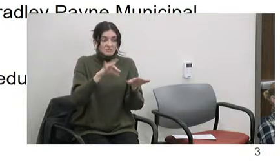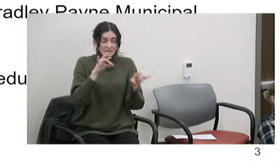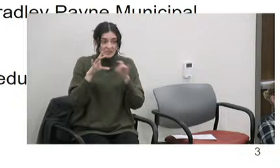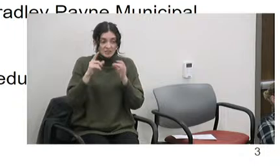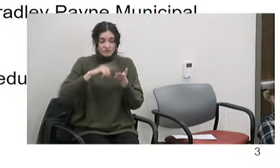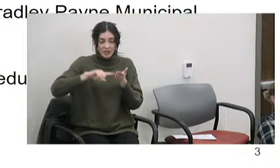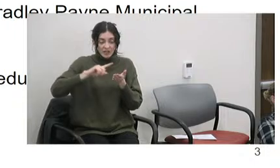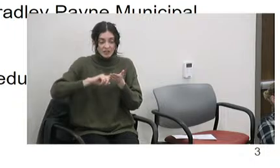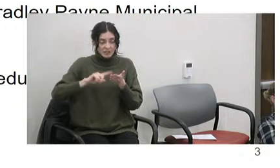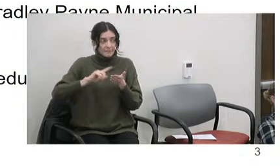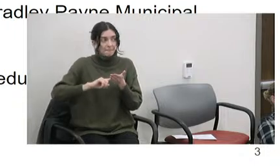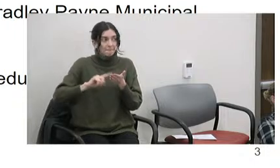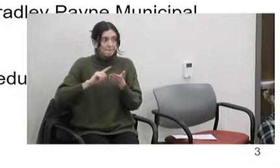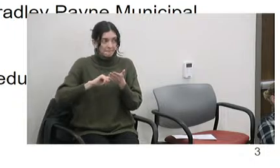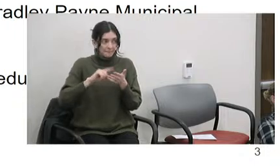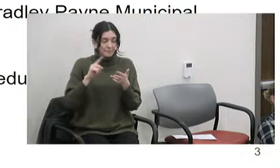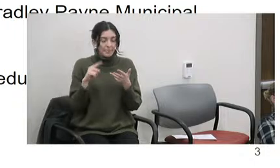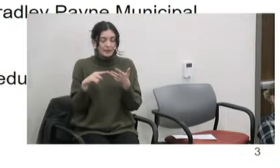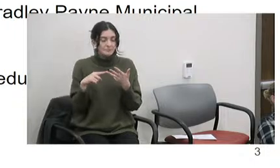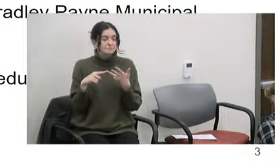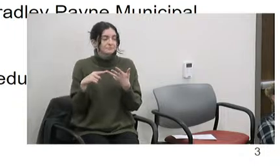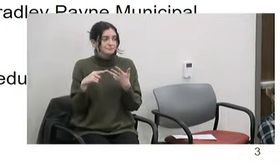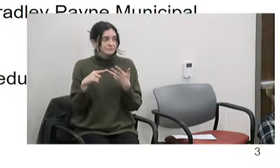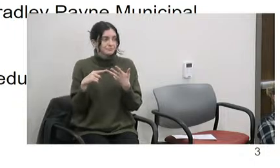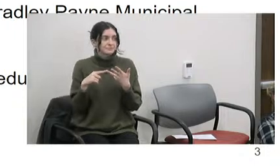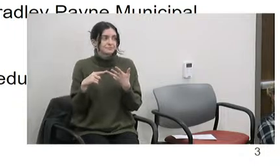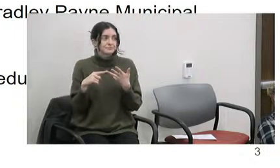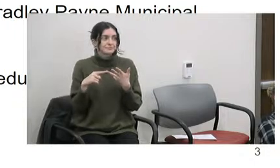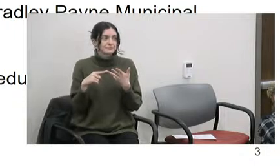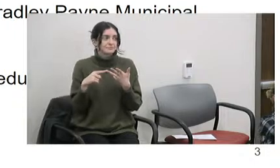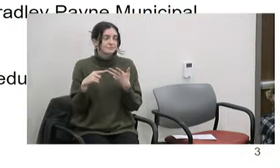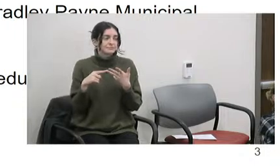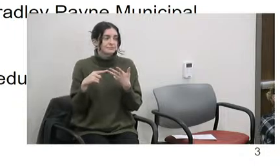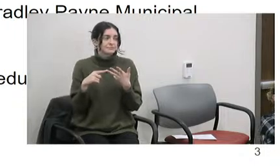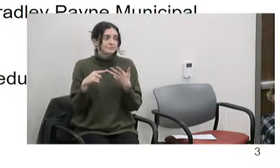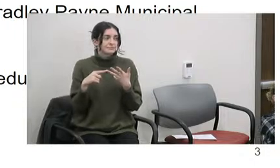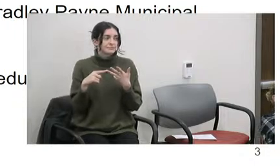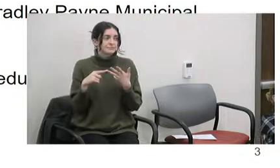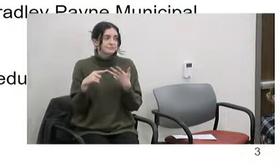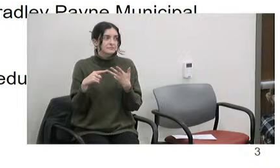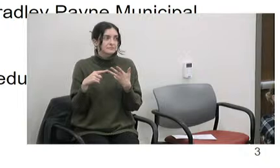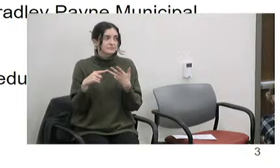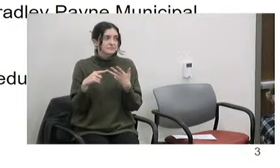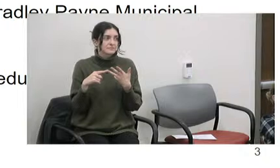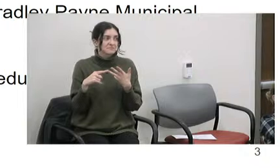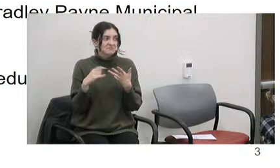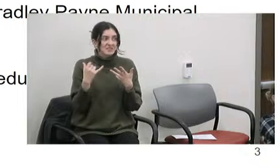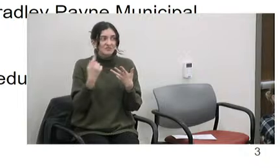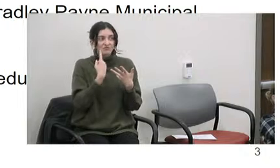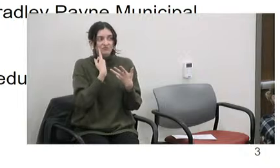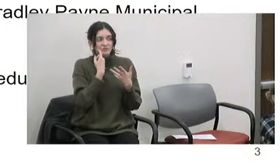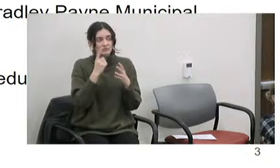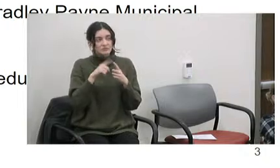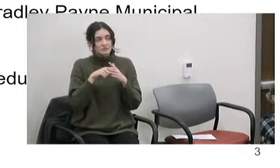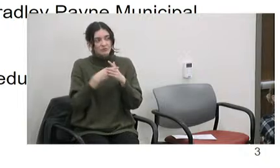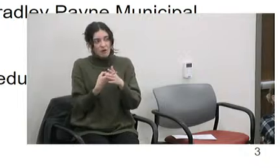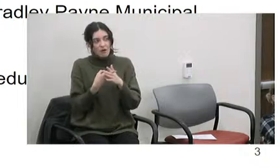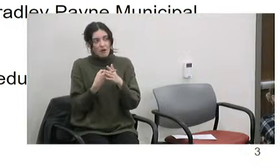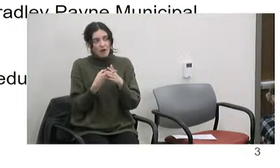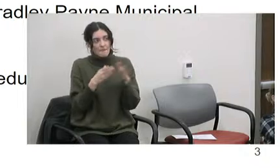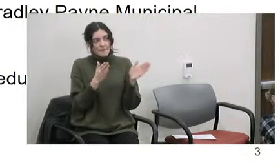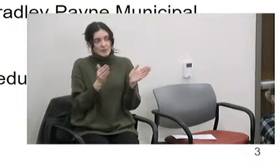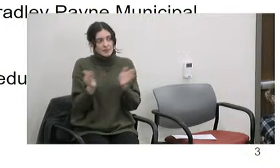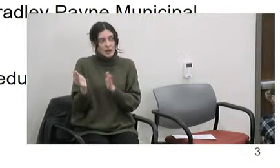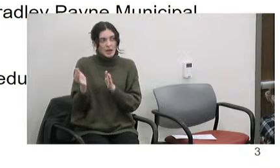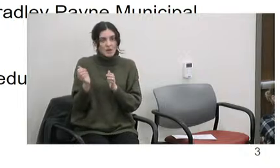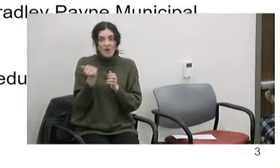Solutions on getting those items indexed. We're also beginning work on a capital plan with all departments and department